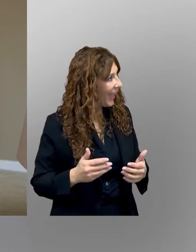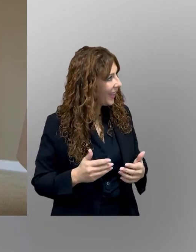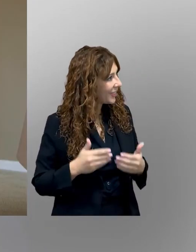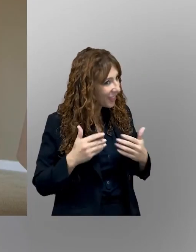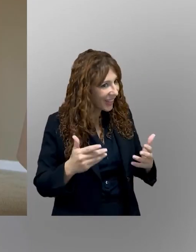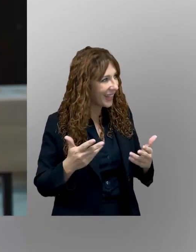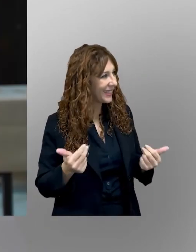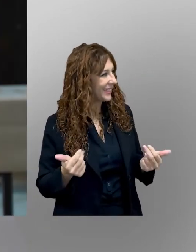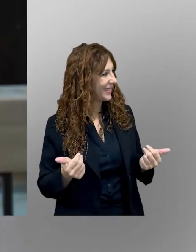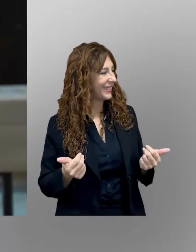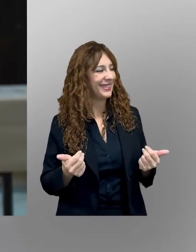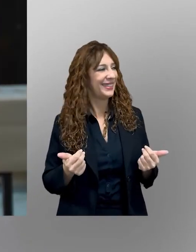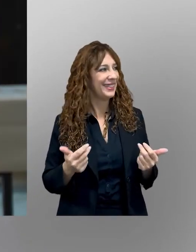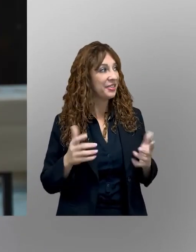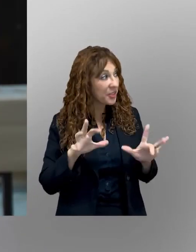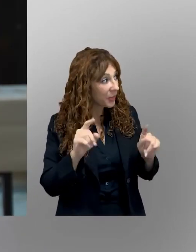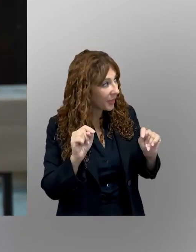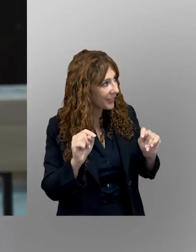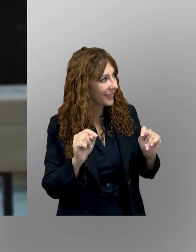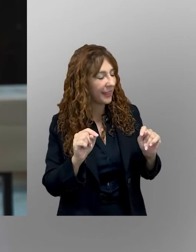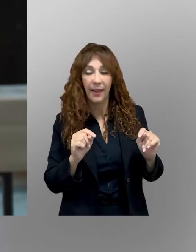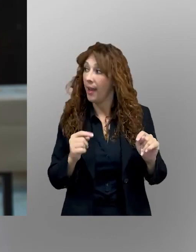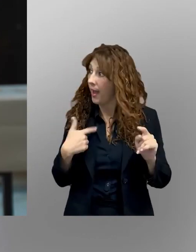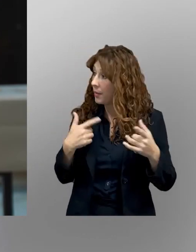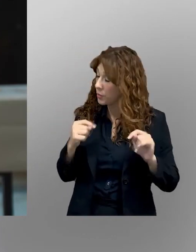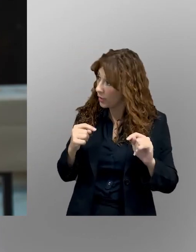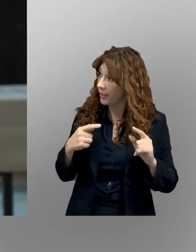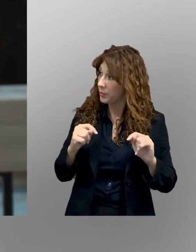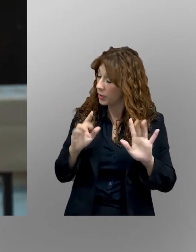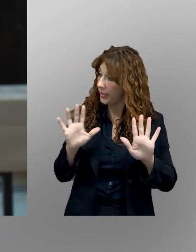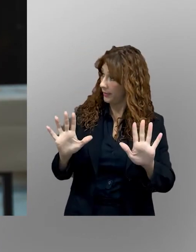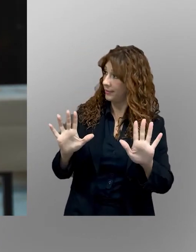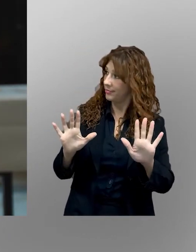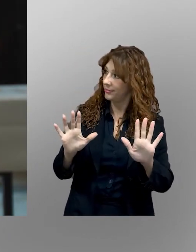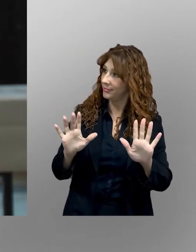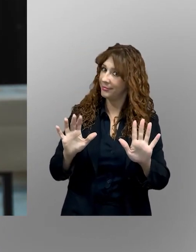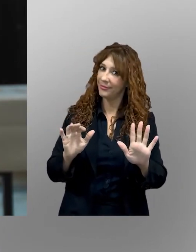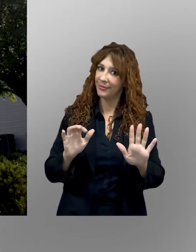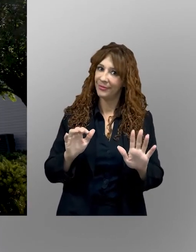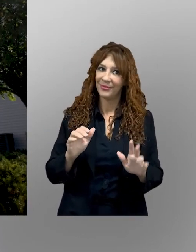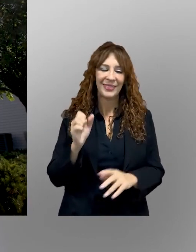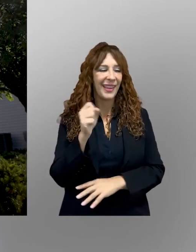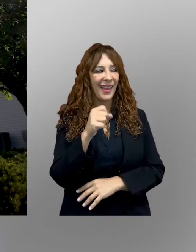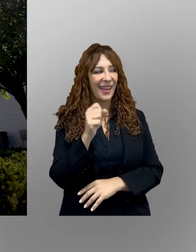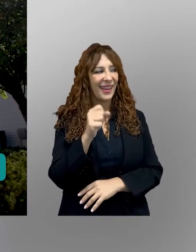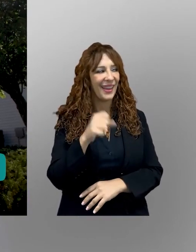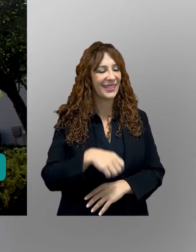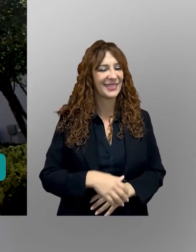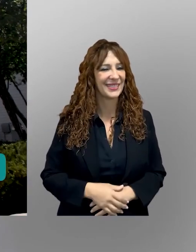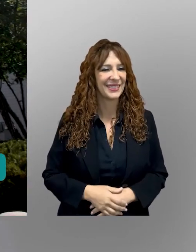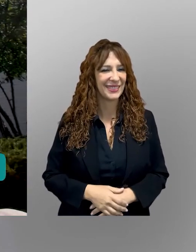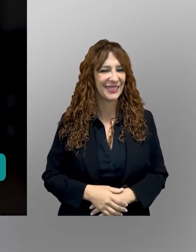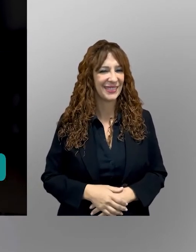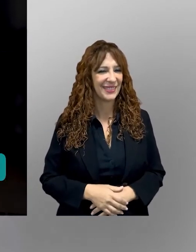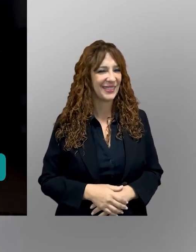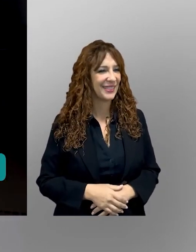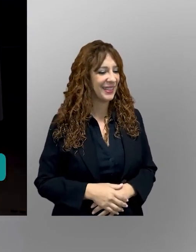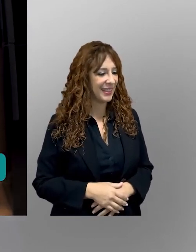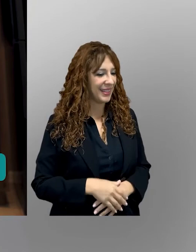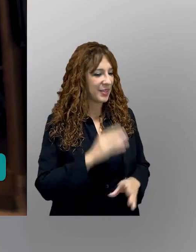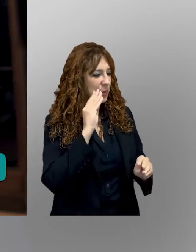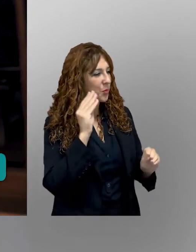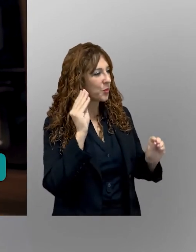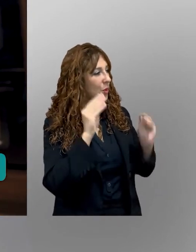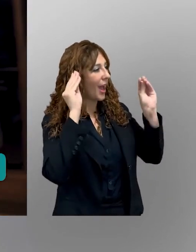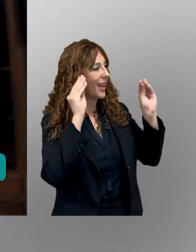ahead. Do it. Since I'm trying. Stanley Liggis, Yeah. disability rights activist, I